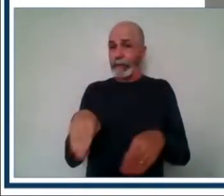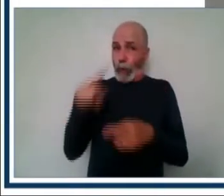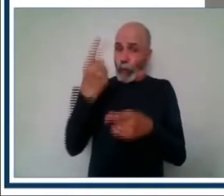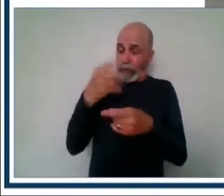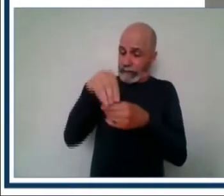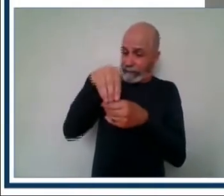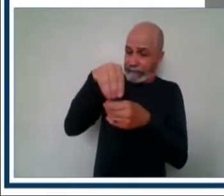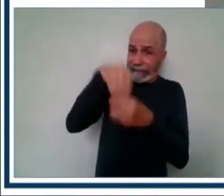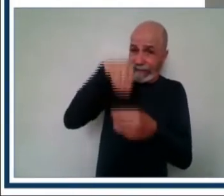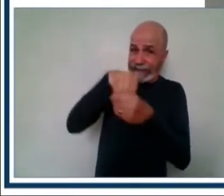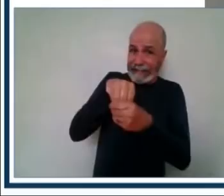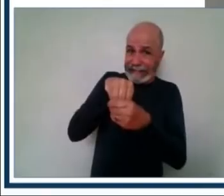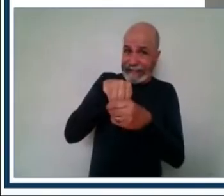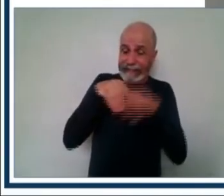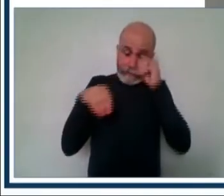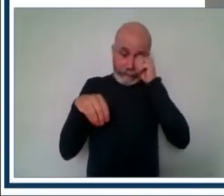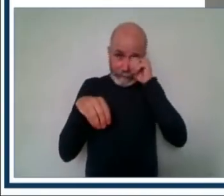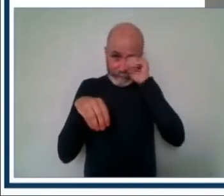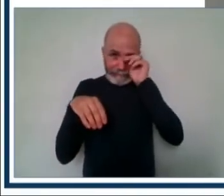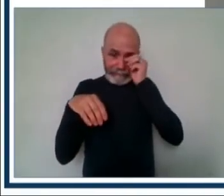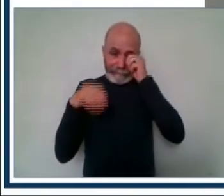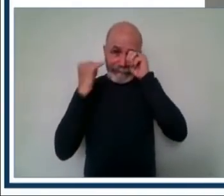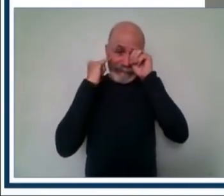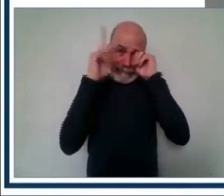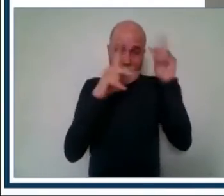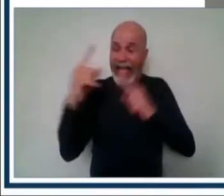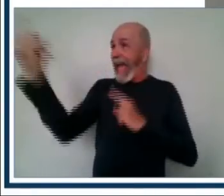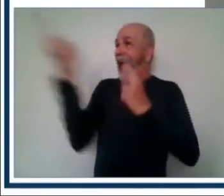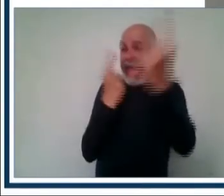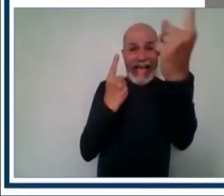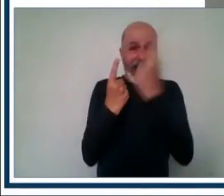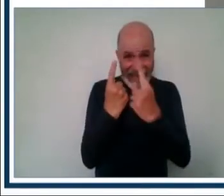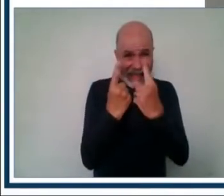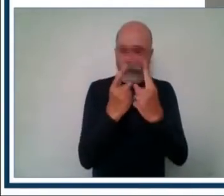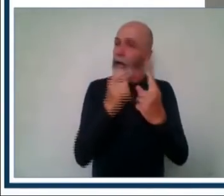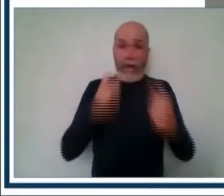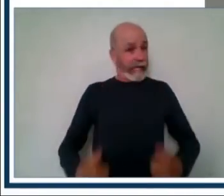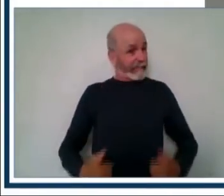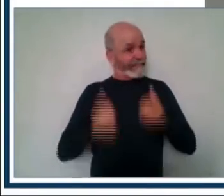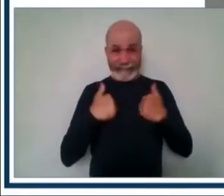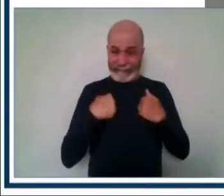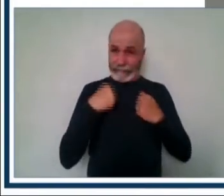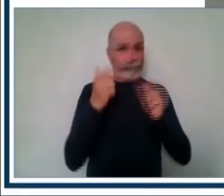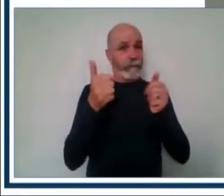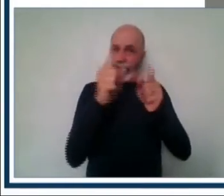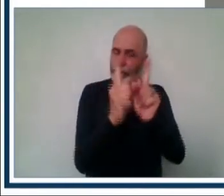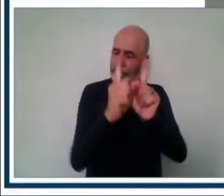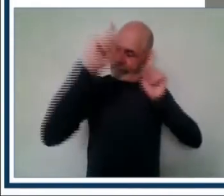must be at least 6 feet apart, and your group cannot be larger than 5 people.